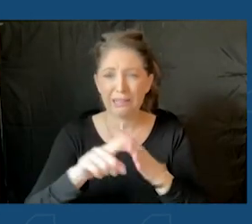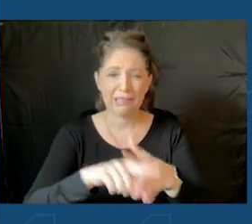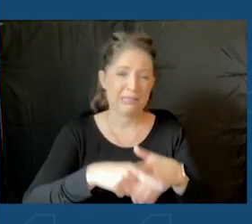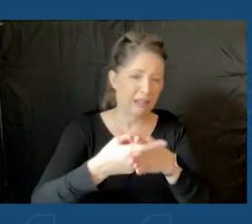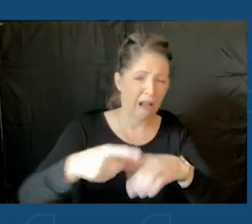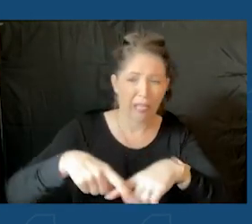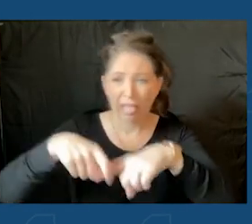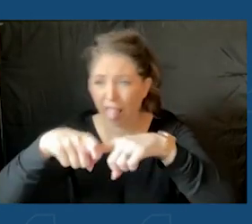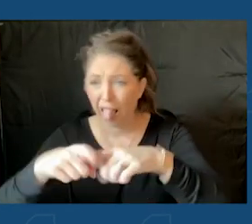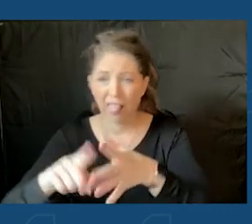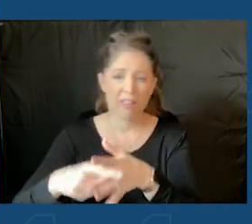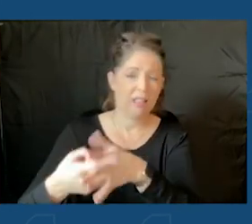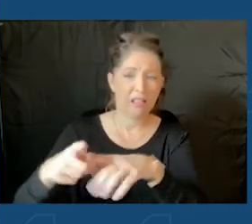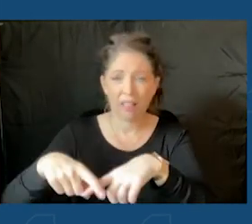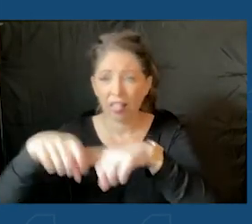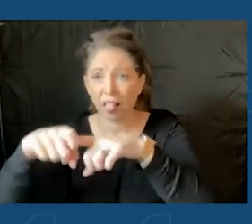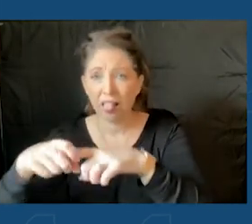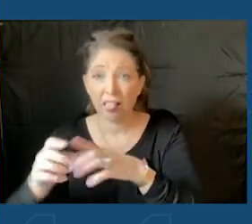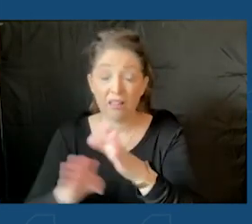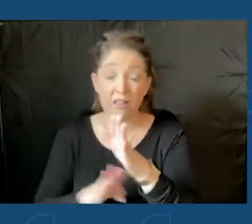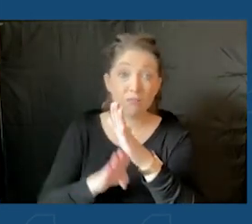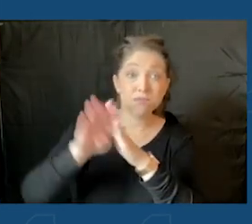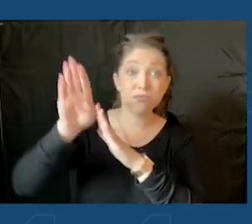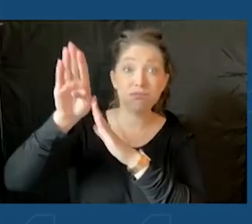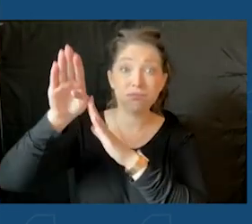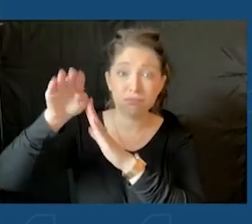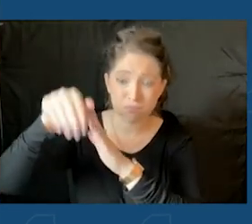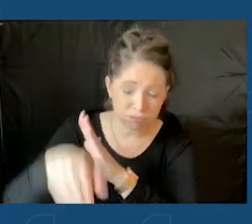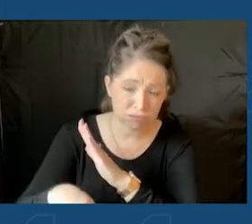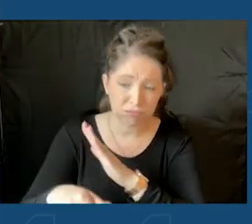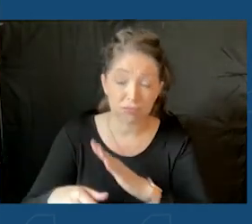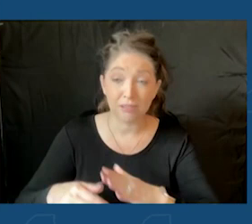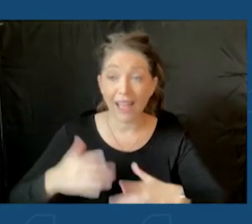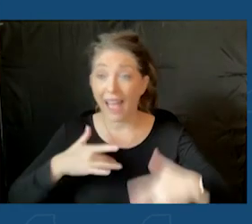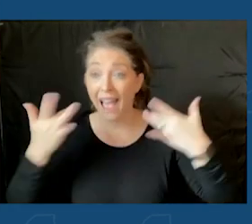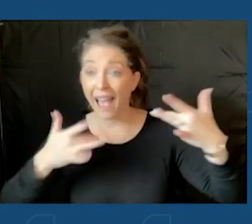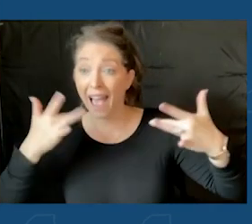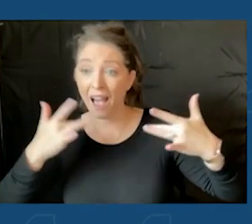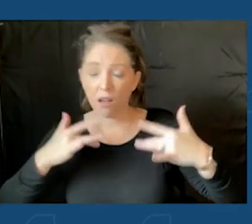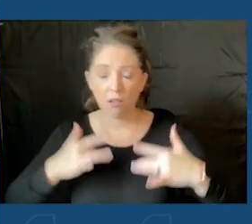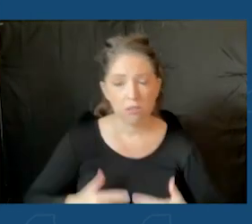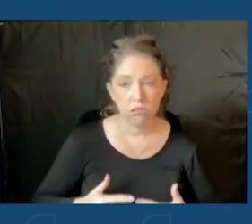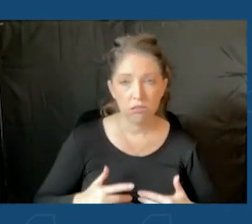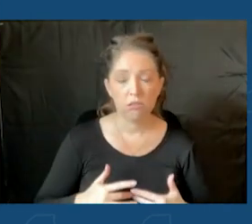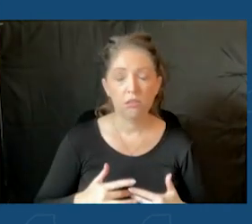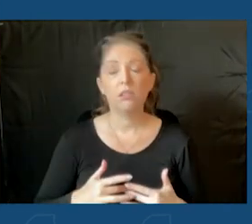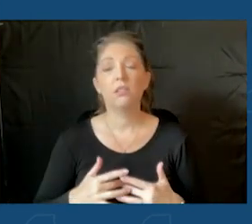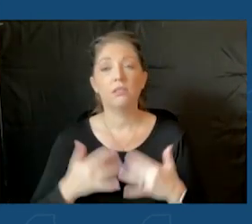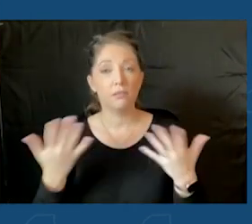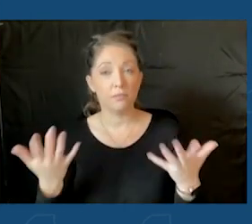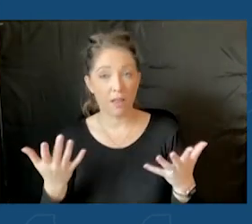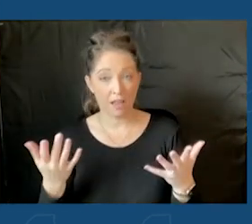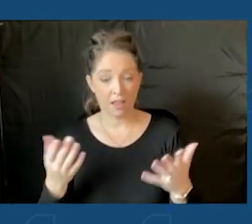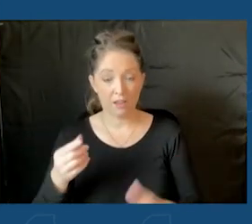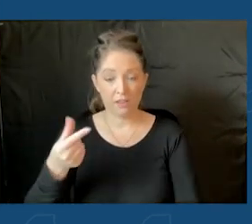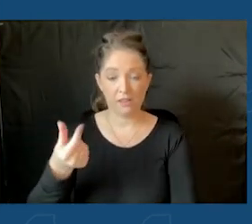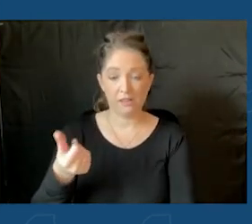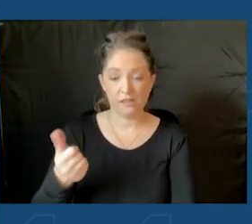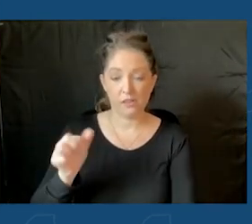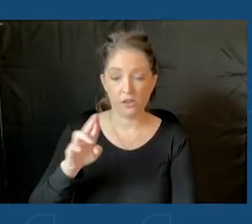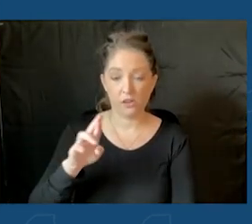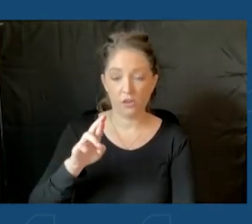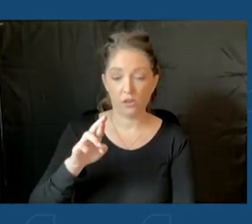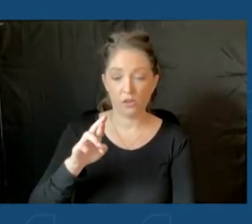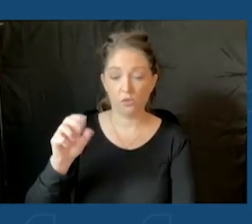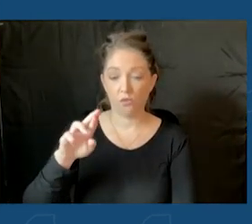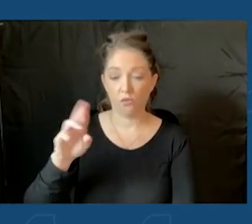lot of high moments and a lot of low moments. But Gerard Bouchel, who is the CEO of